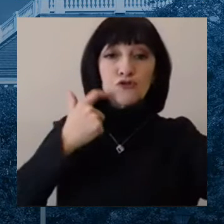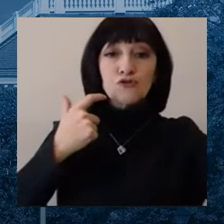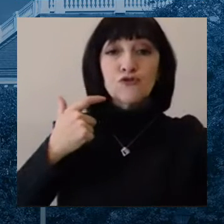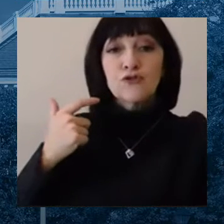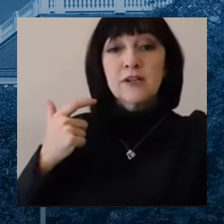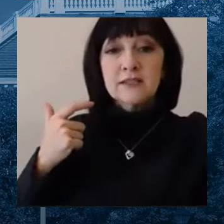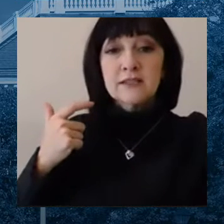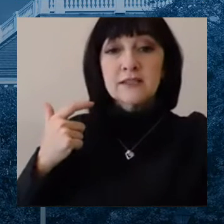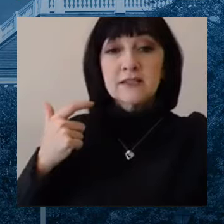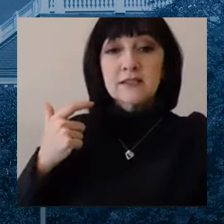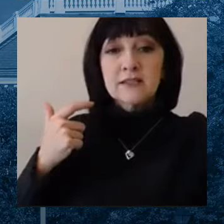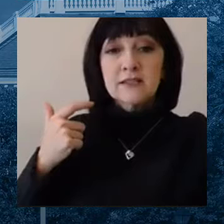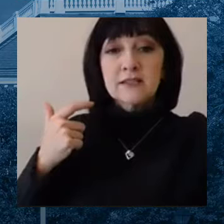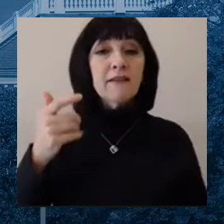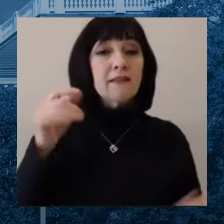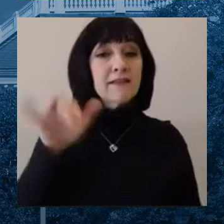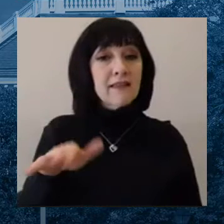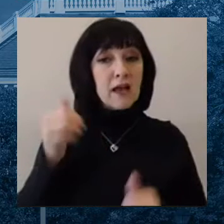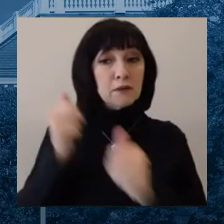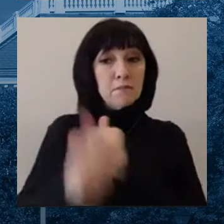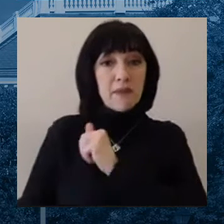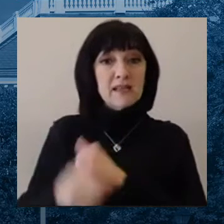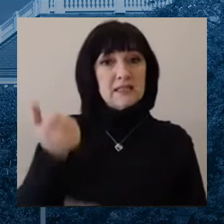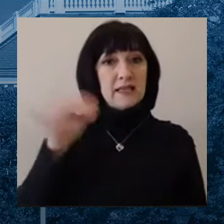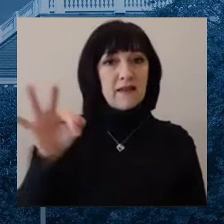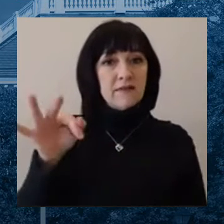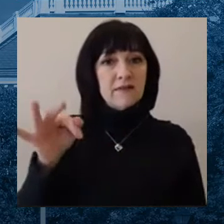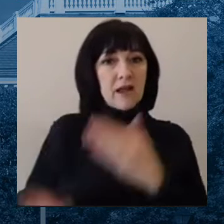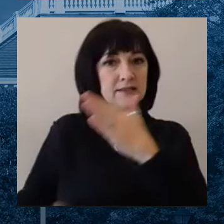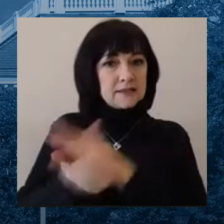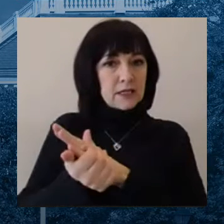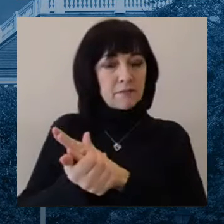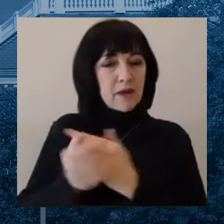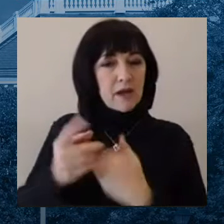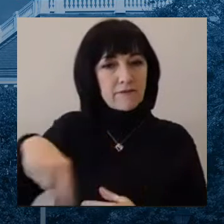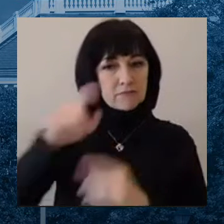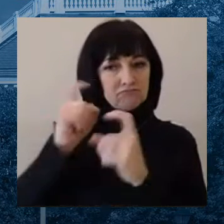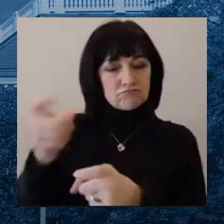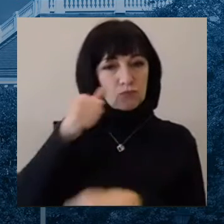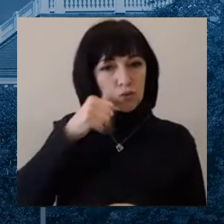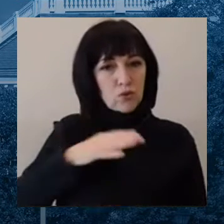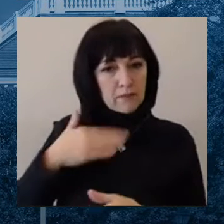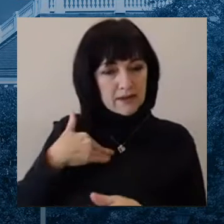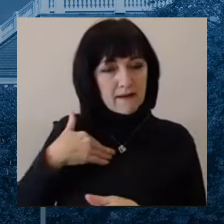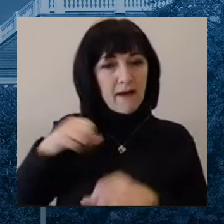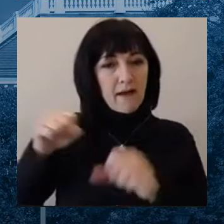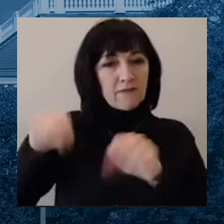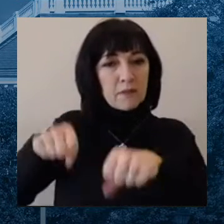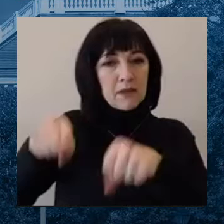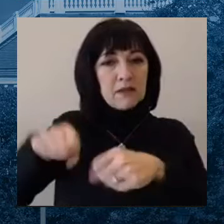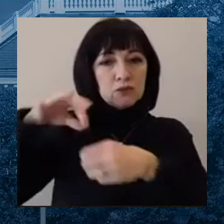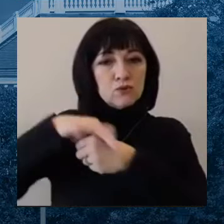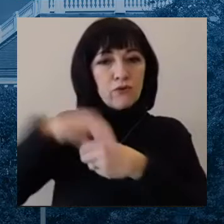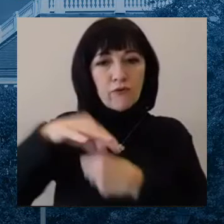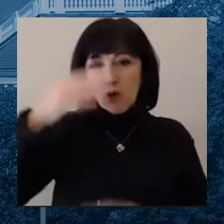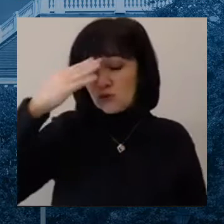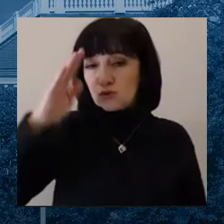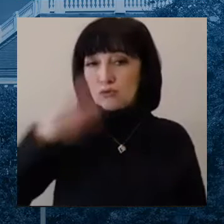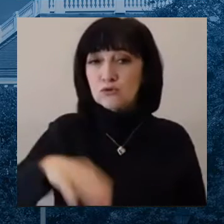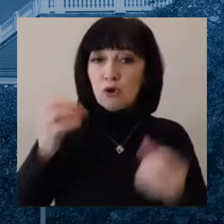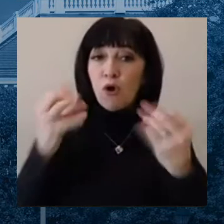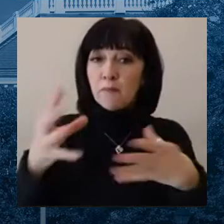of the 19th Amendment, giving women the right to vote, we note that many were involved, and while many